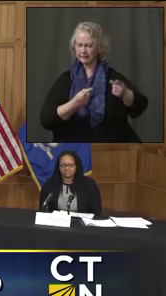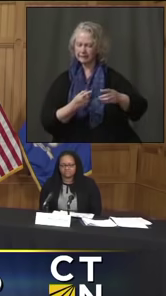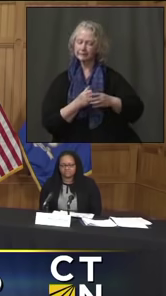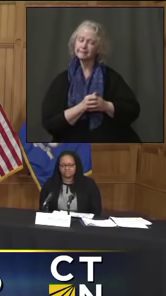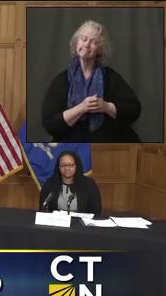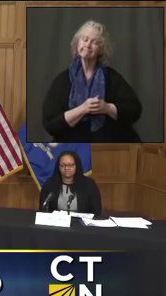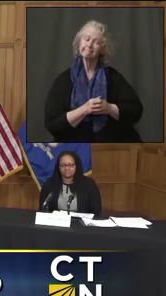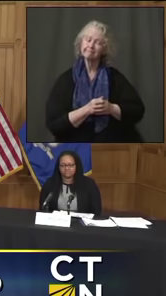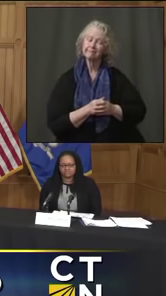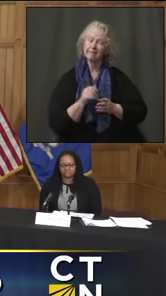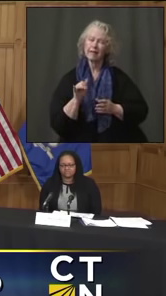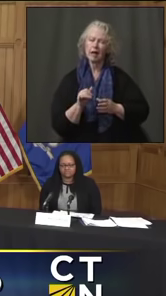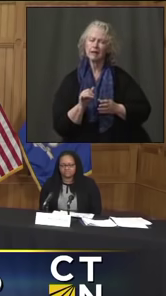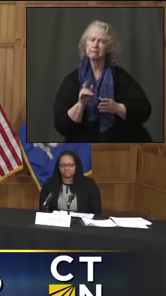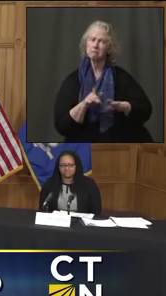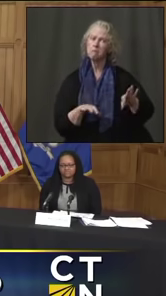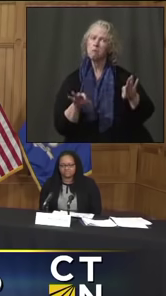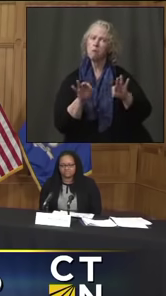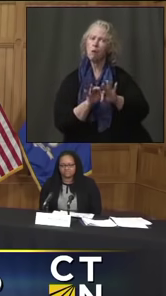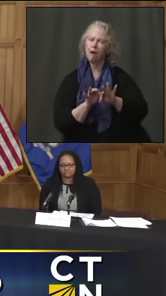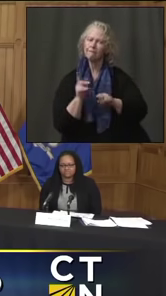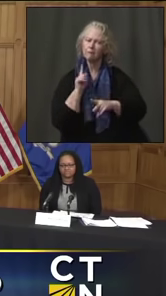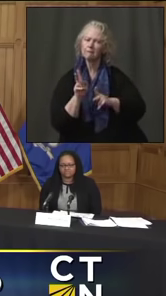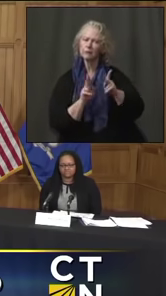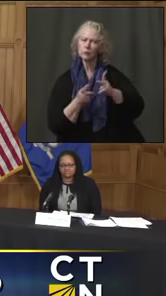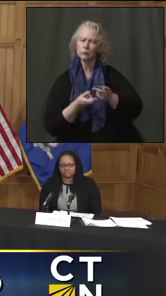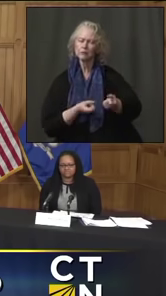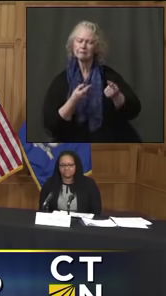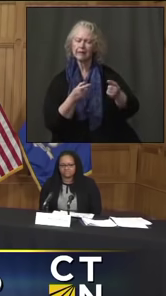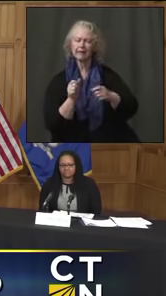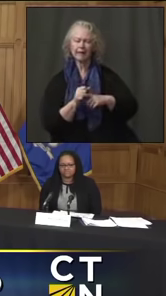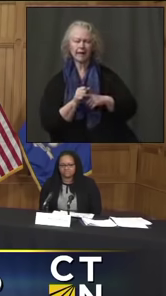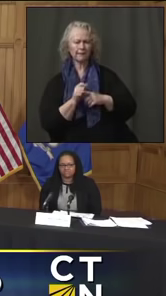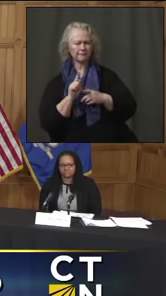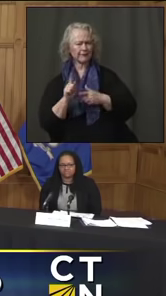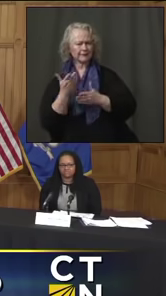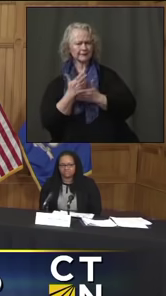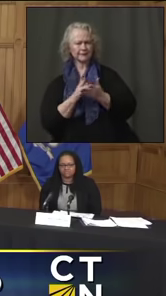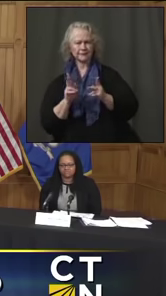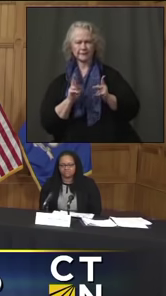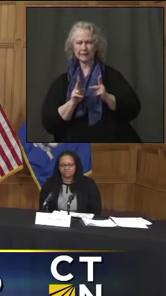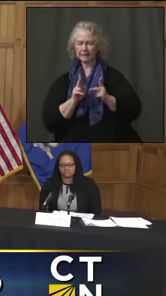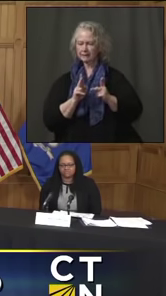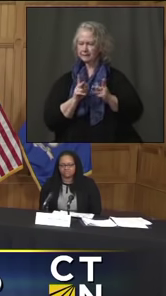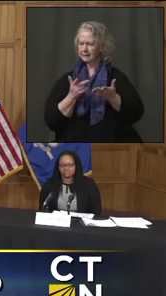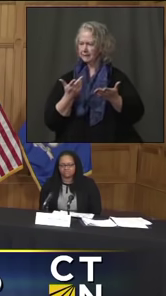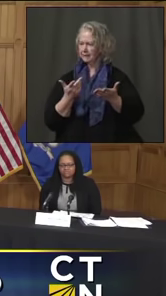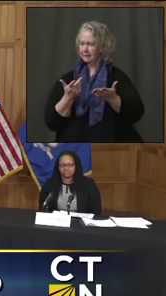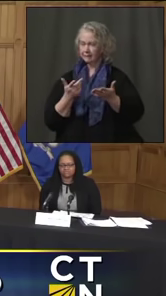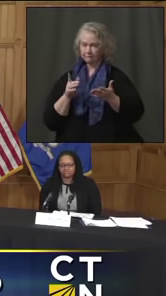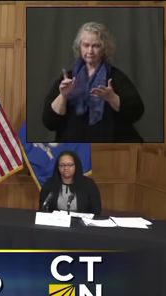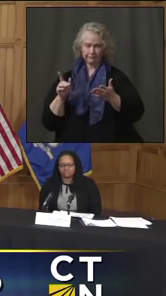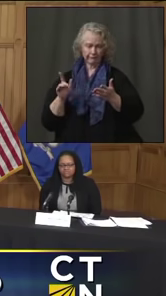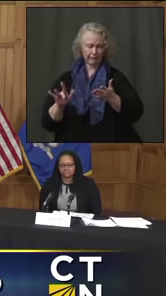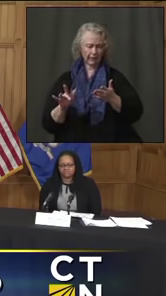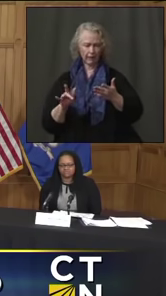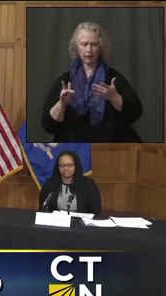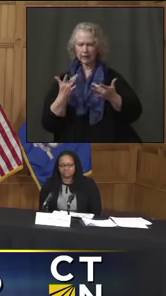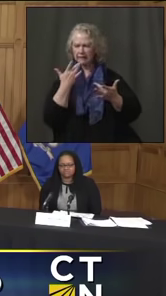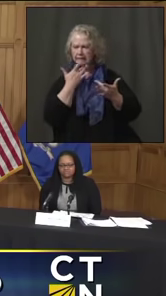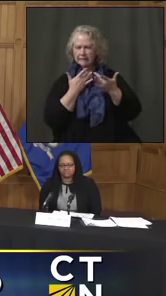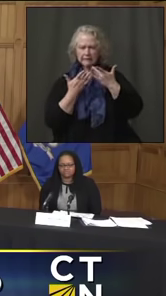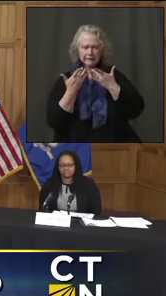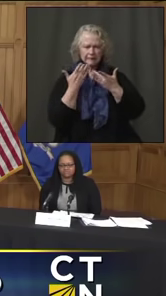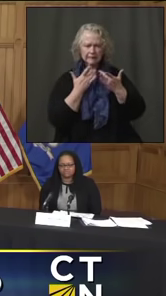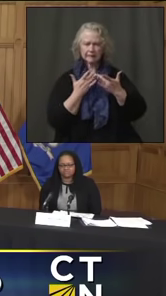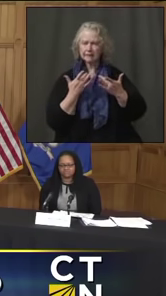major issue with the recovery. What can you tell people, some of whom have faced scarcity for the first time in a long time in their lives? A lot of whom have